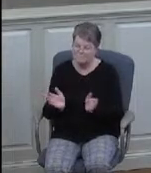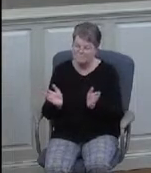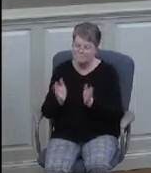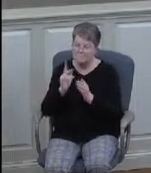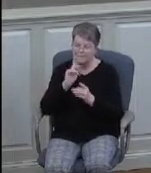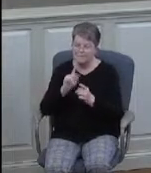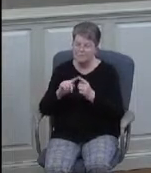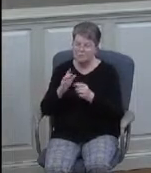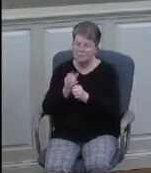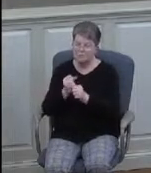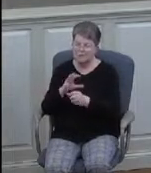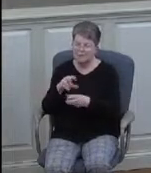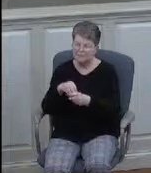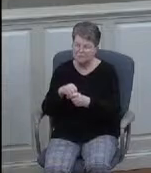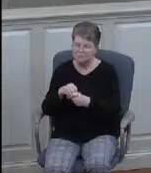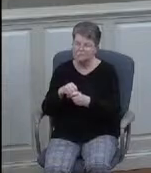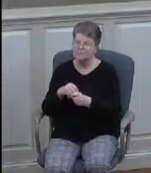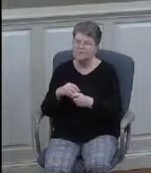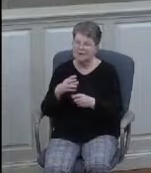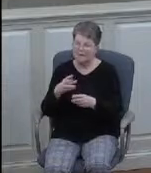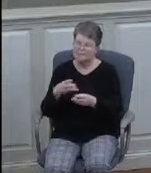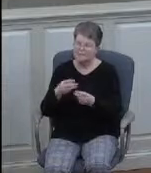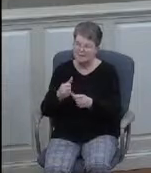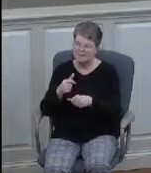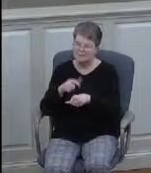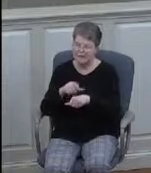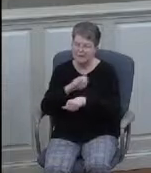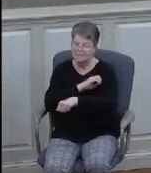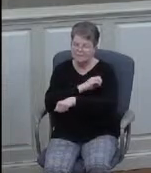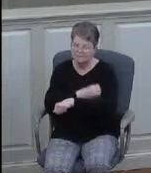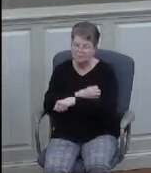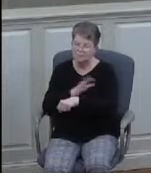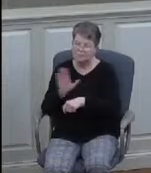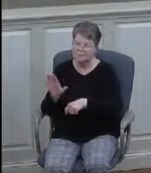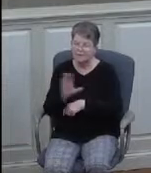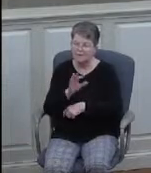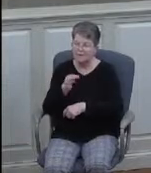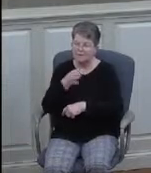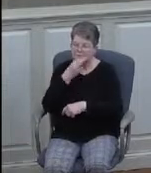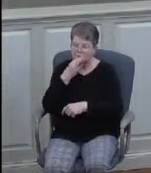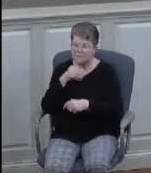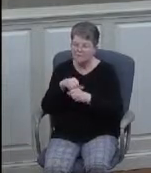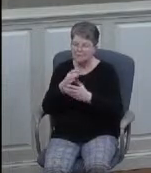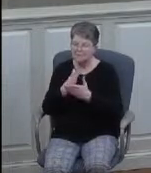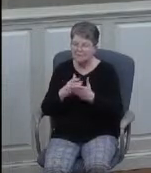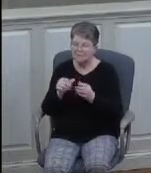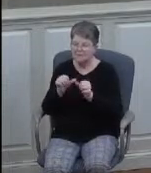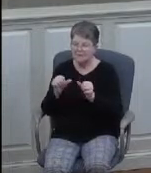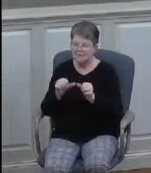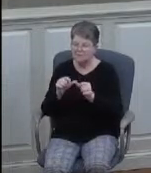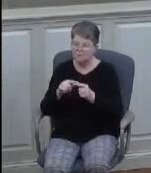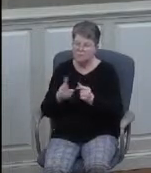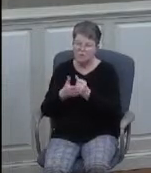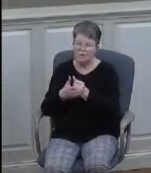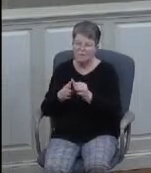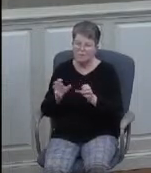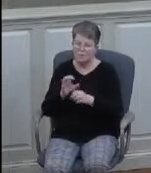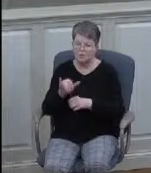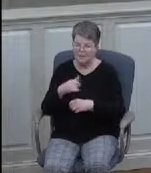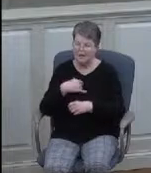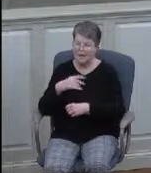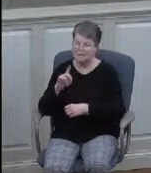interested and step up and put in the time and energy and their expertise in certain areas to help do this? I have